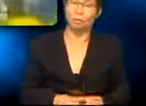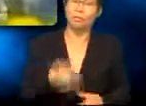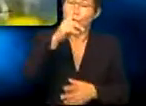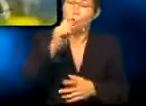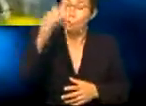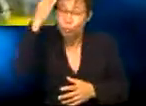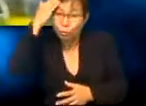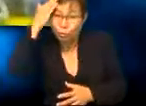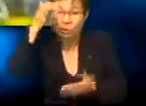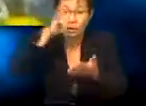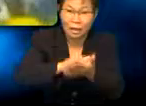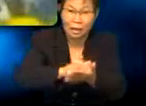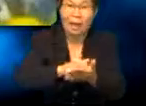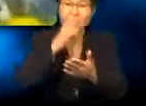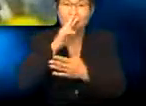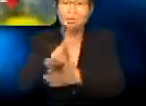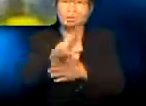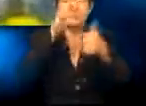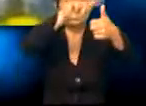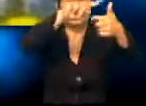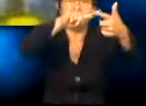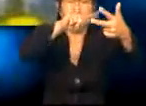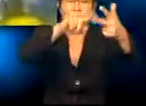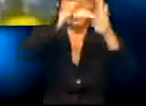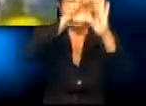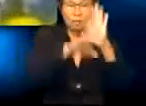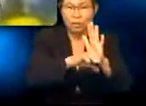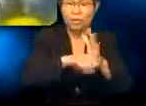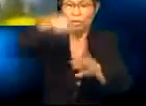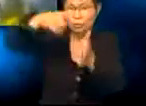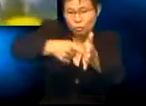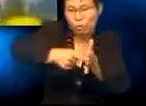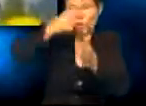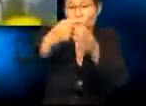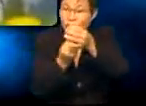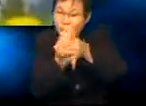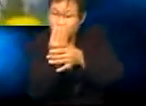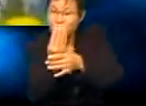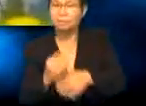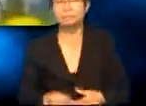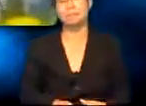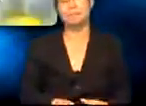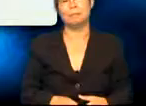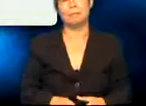Do you know that there are 3 conditions that are required for germination?